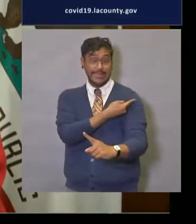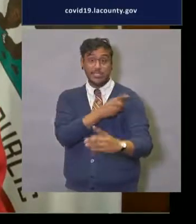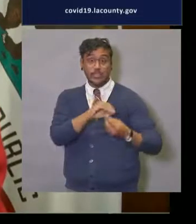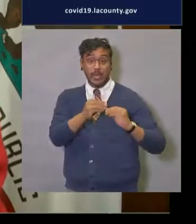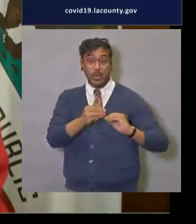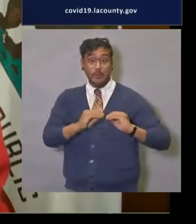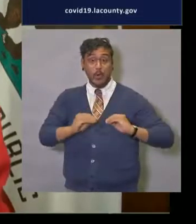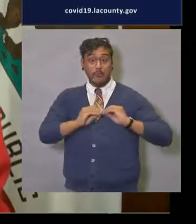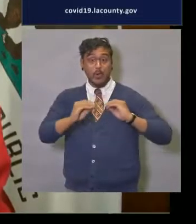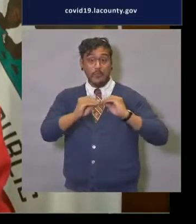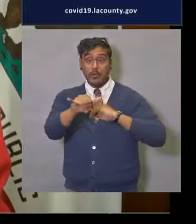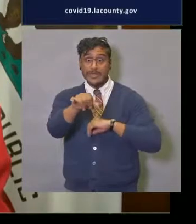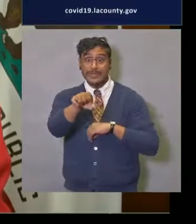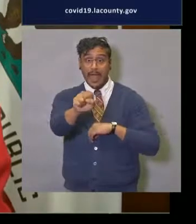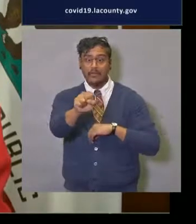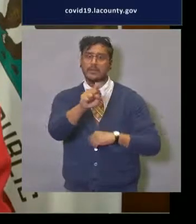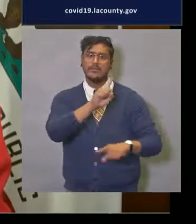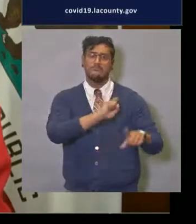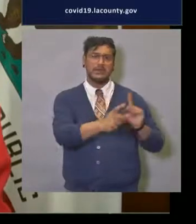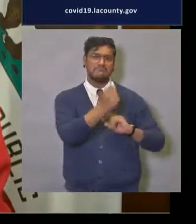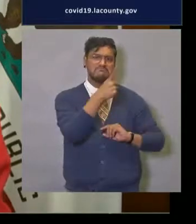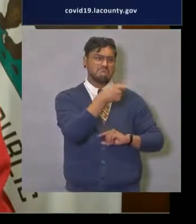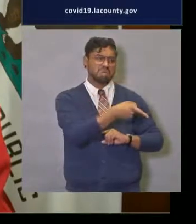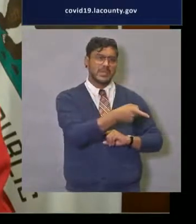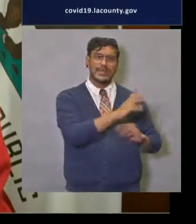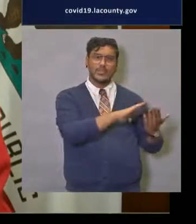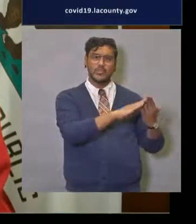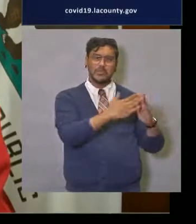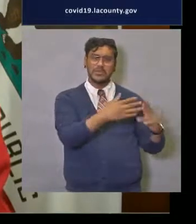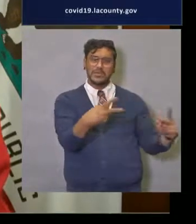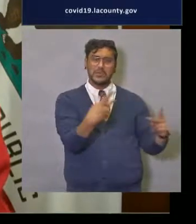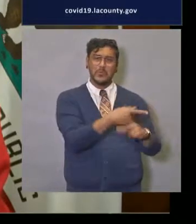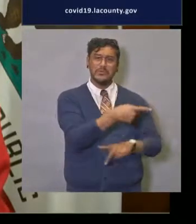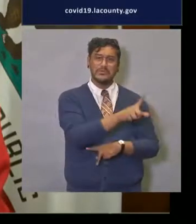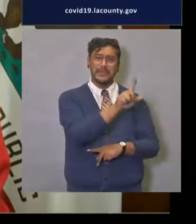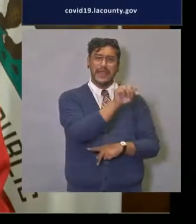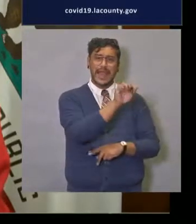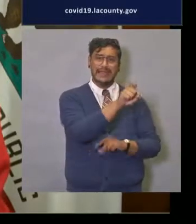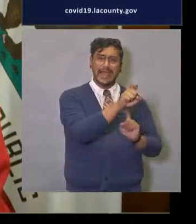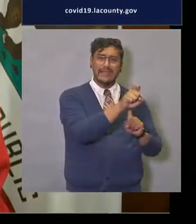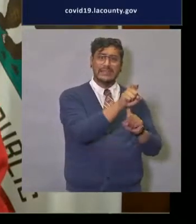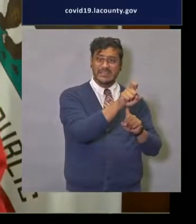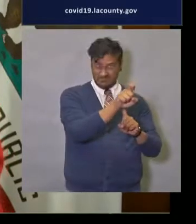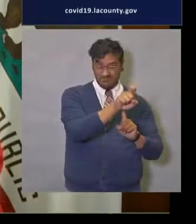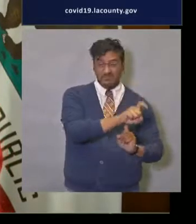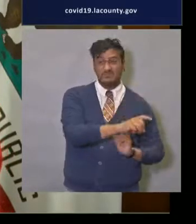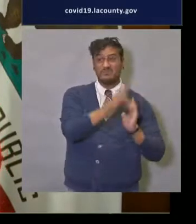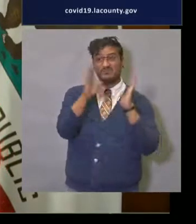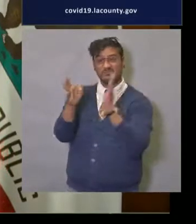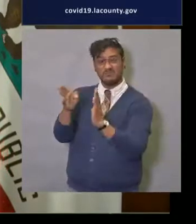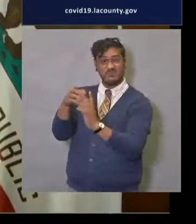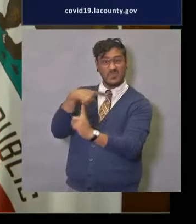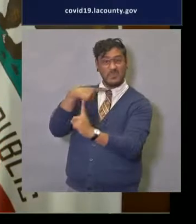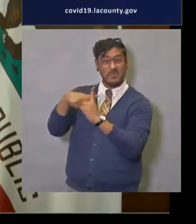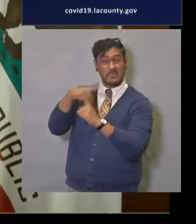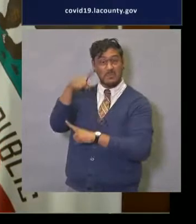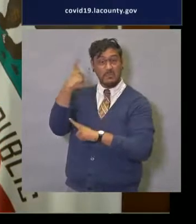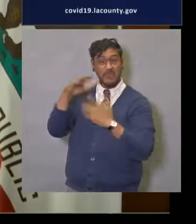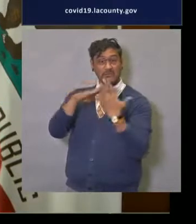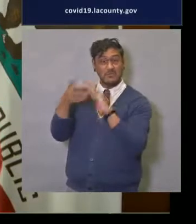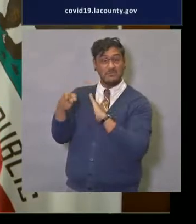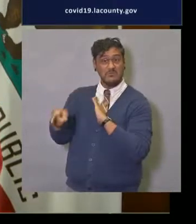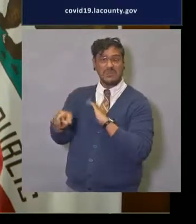uptake in our hardest hit communities, in our Latinx and especially the Black communities, must improve. So far,